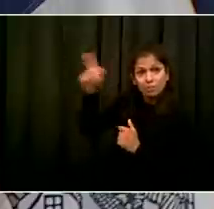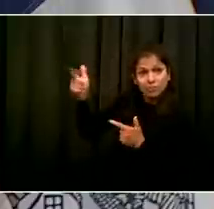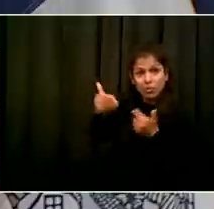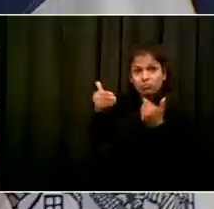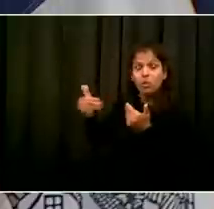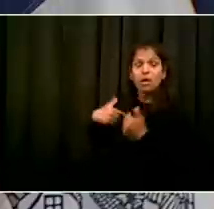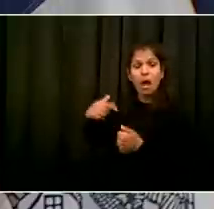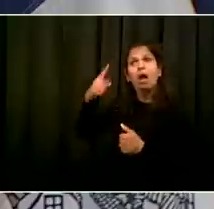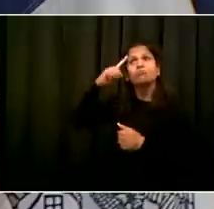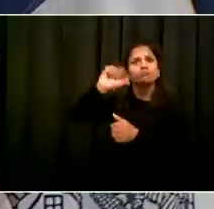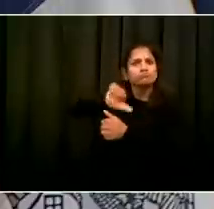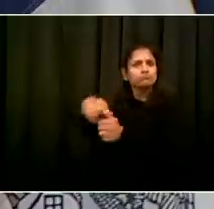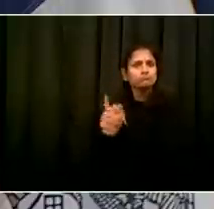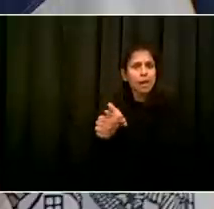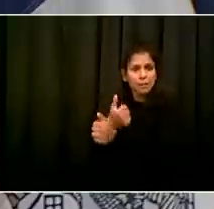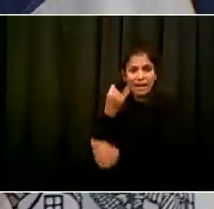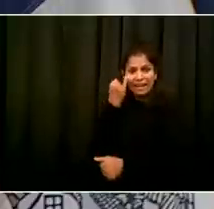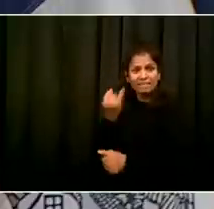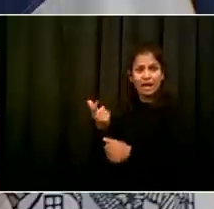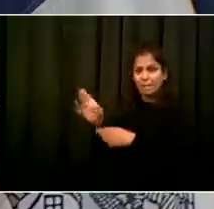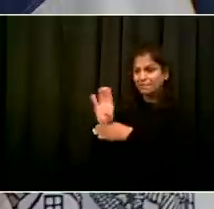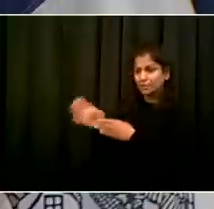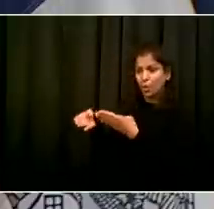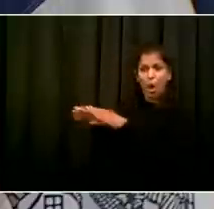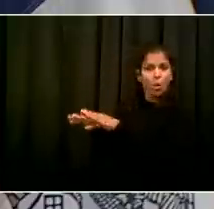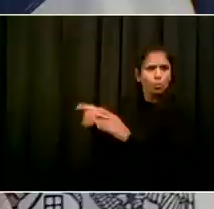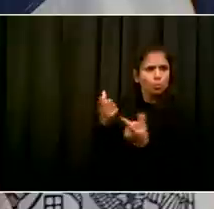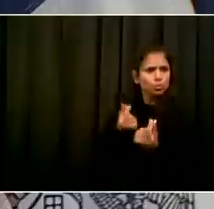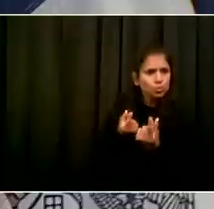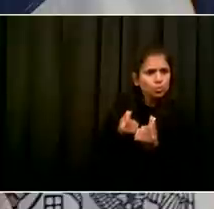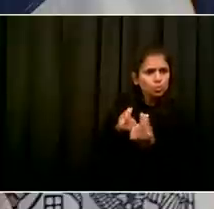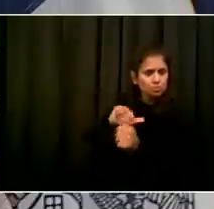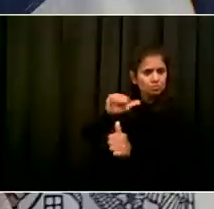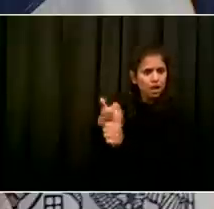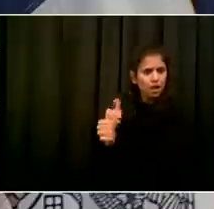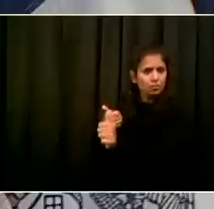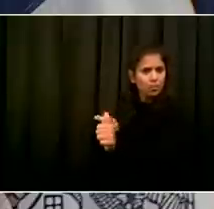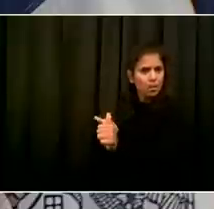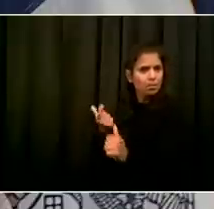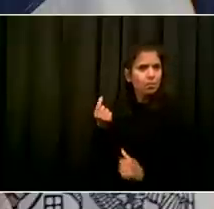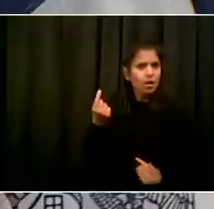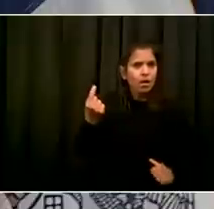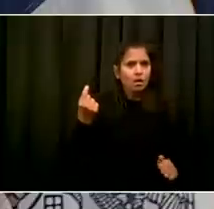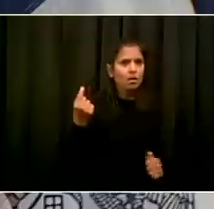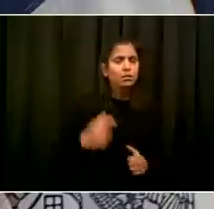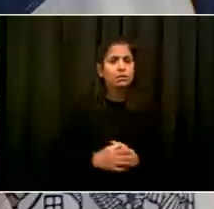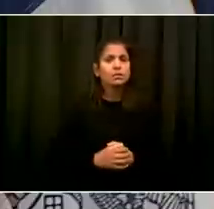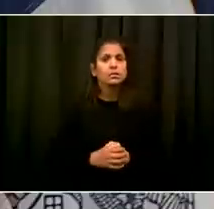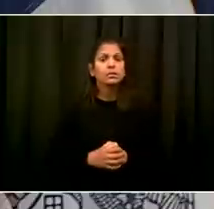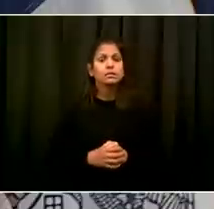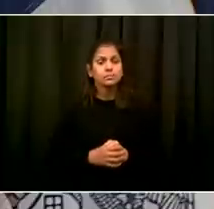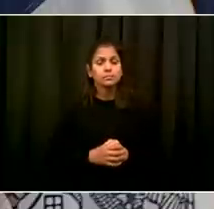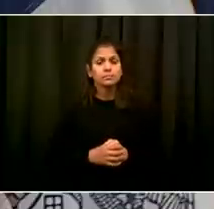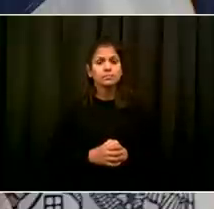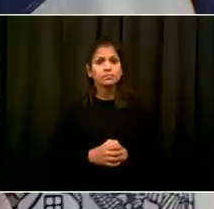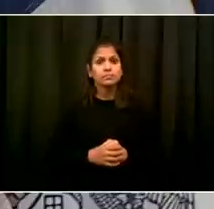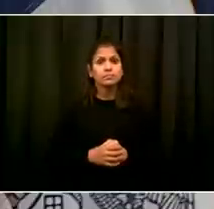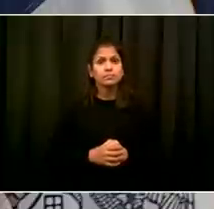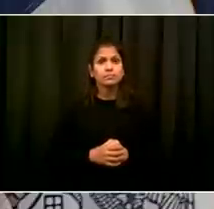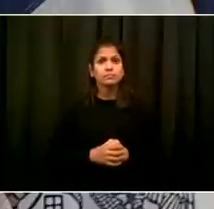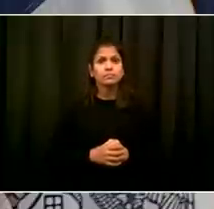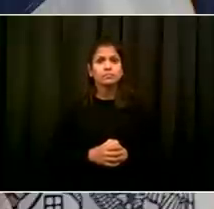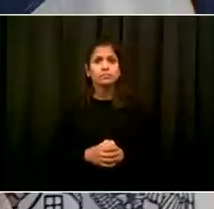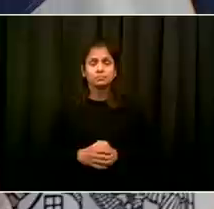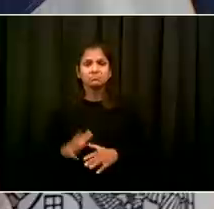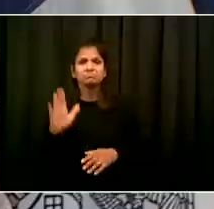way of doing this? I'll start and I'll turn to Dr. Choksi. Look, we obviously, over the last few days, talked